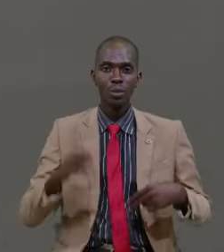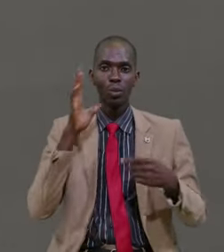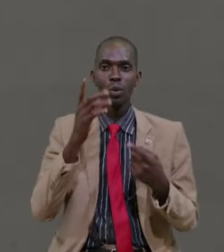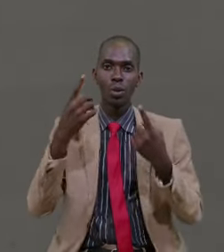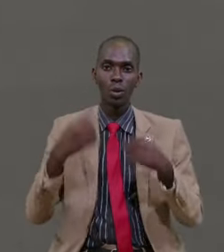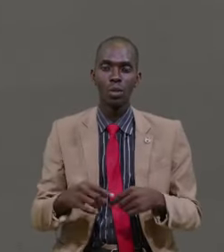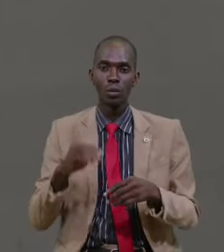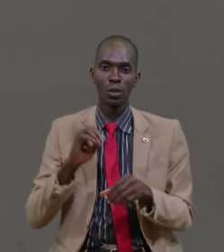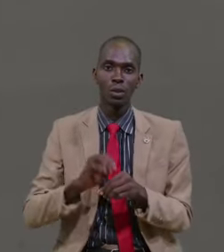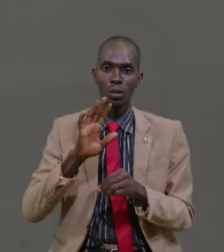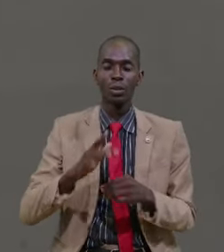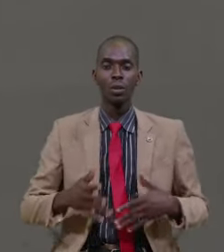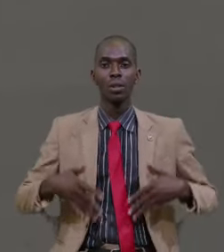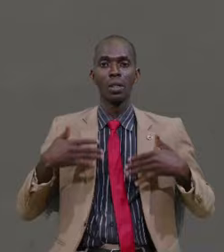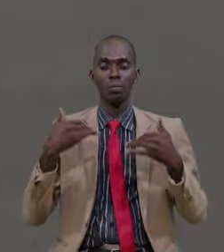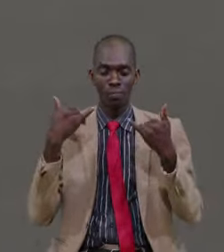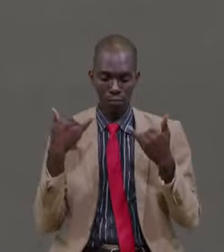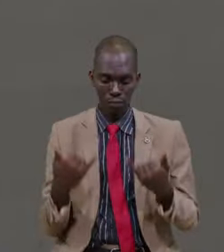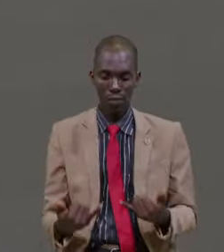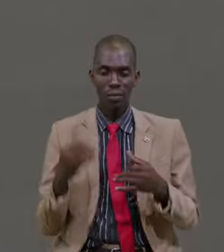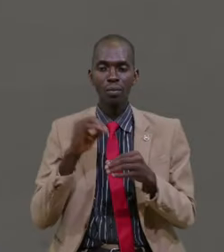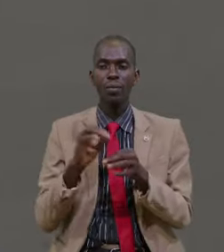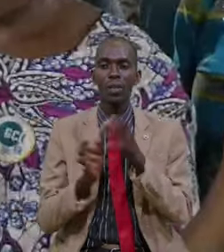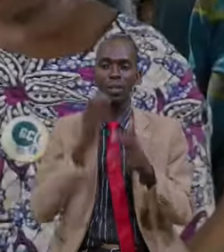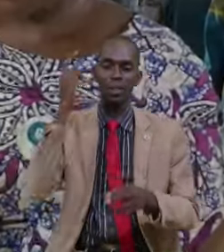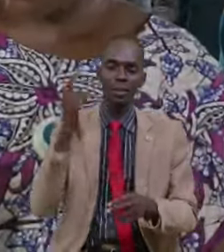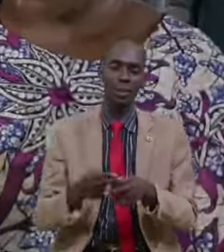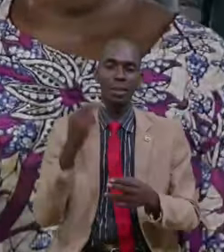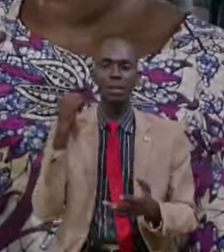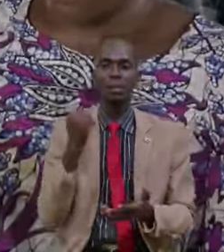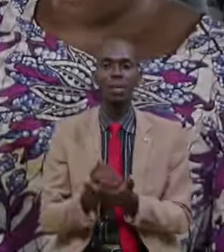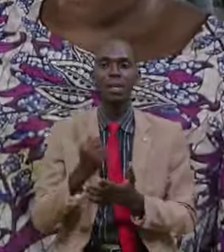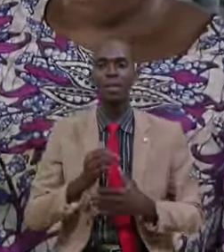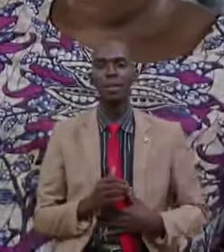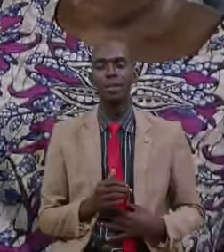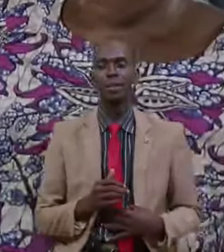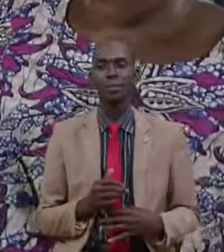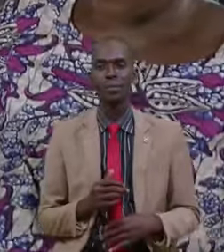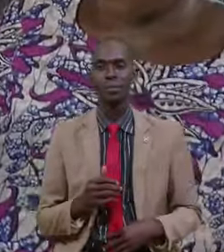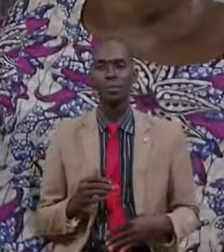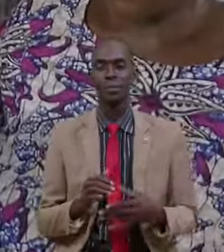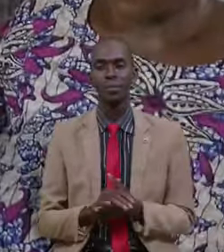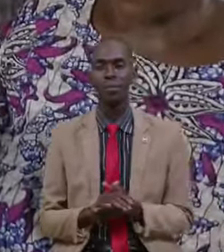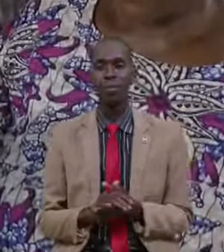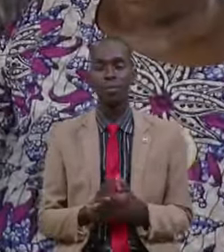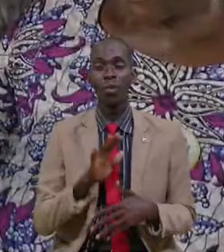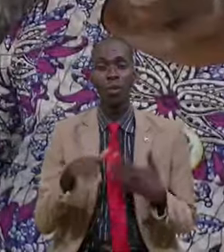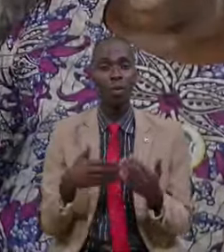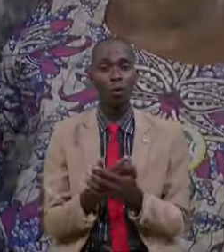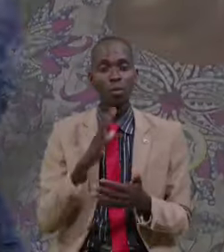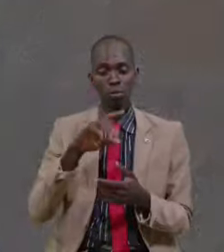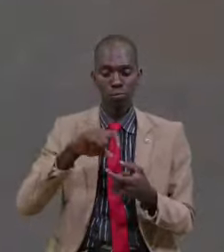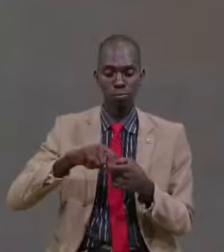your life right now in Jesus' name. All your chains will be